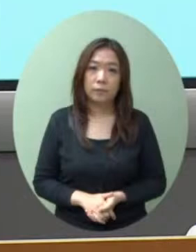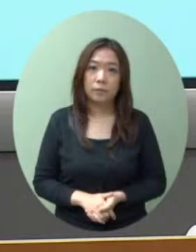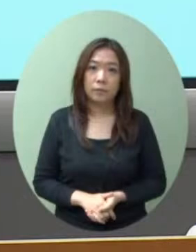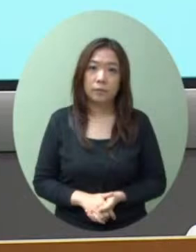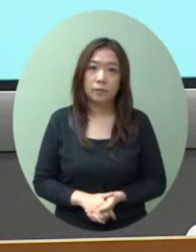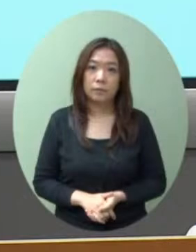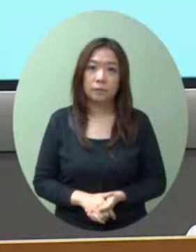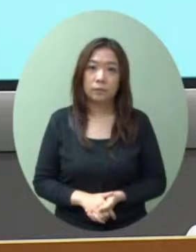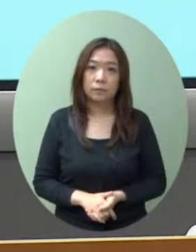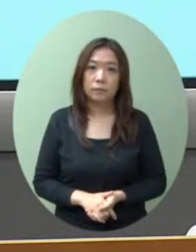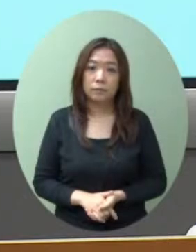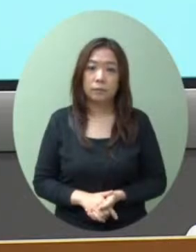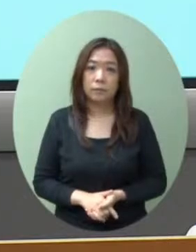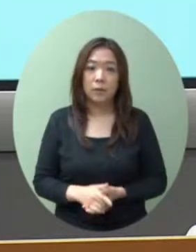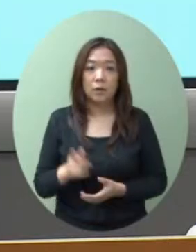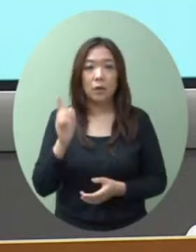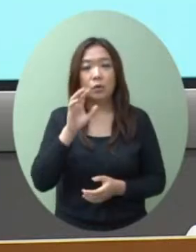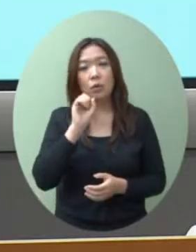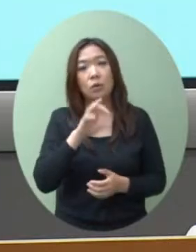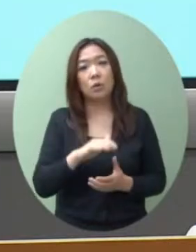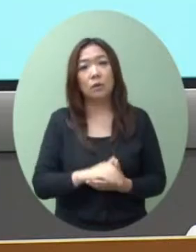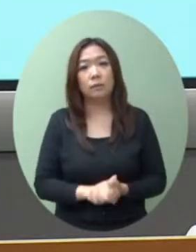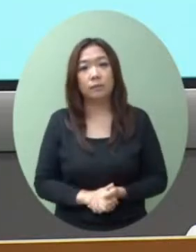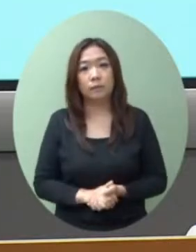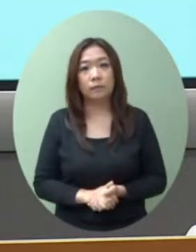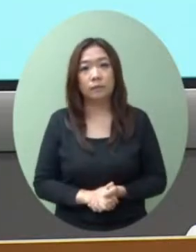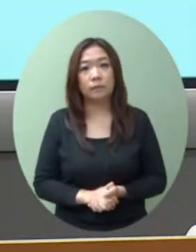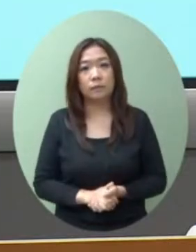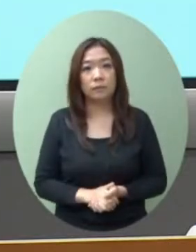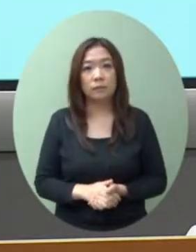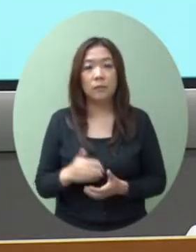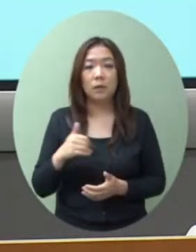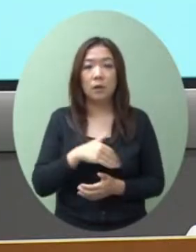Secretary to supplement.